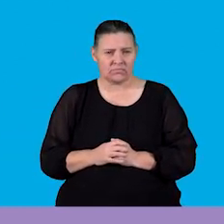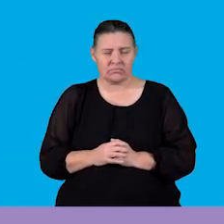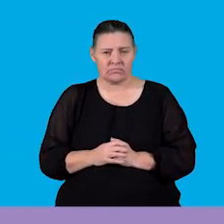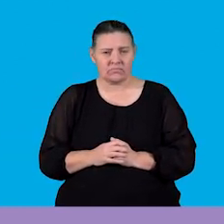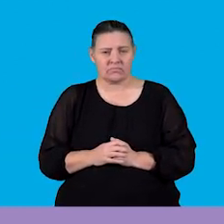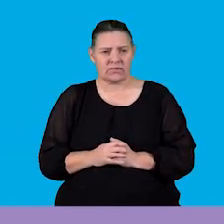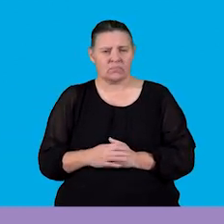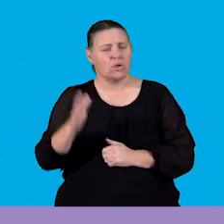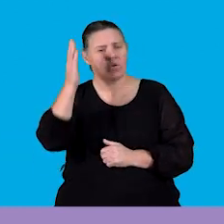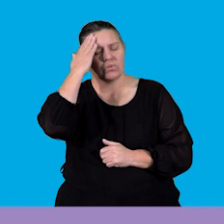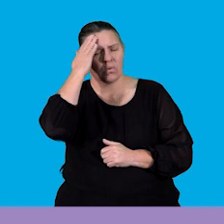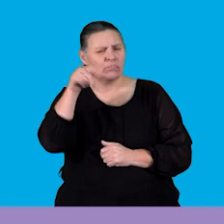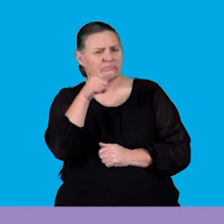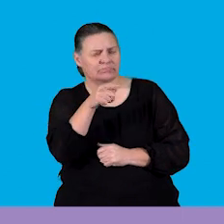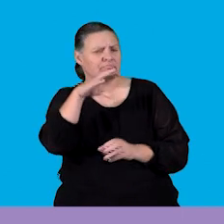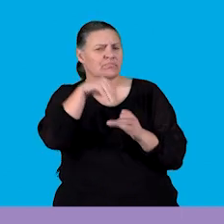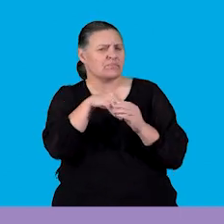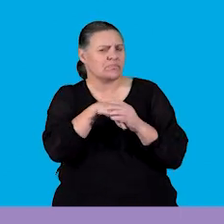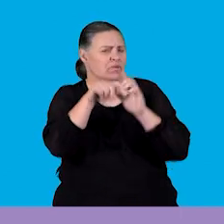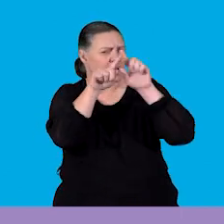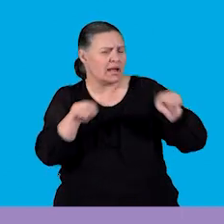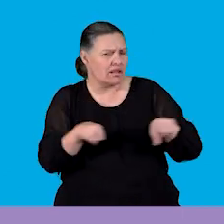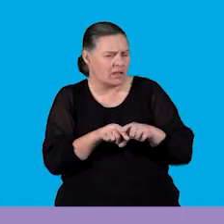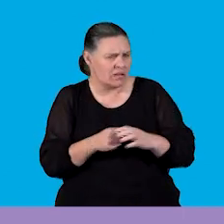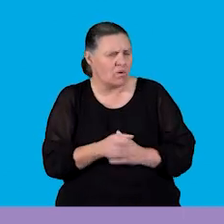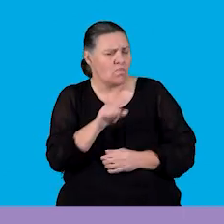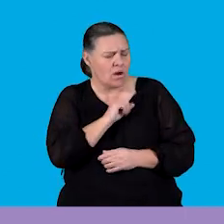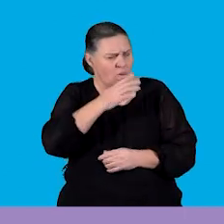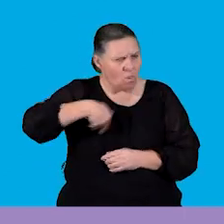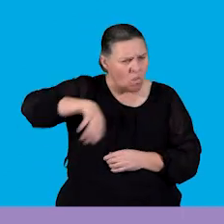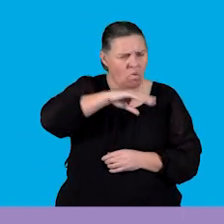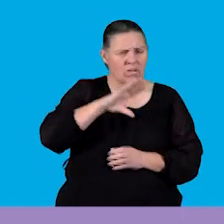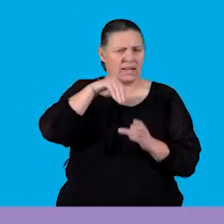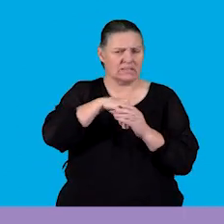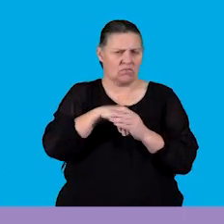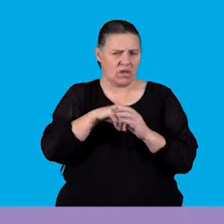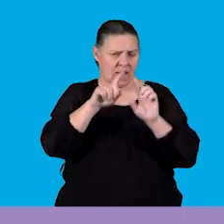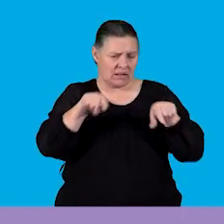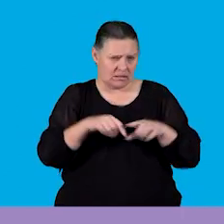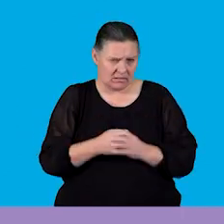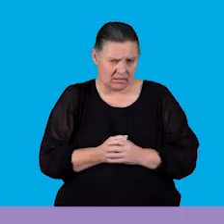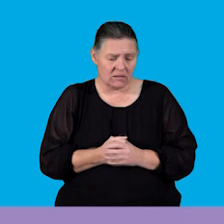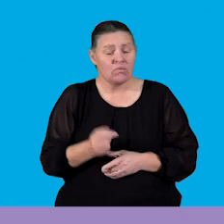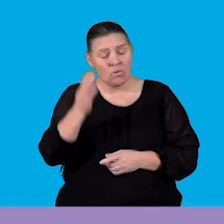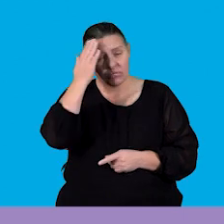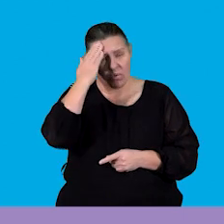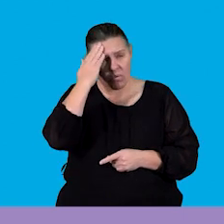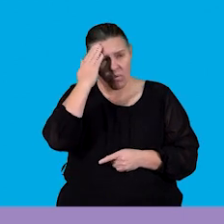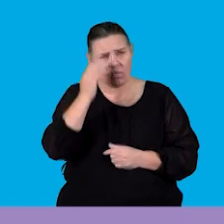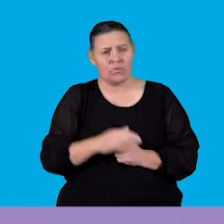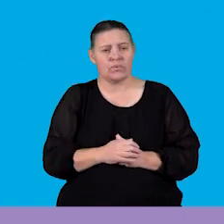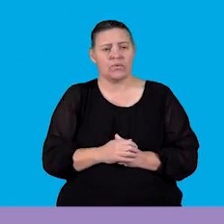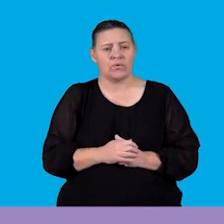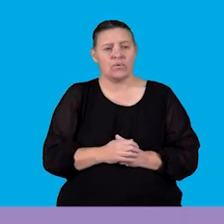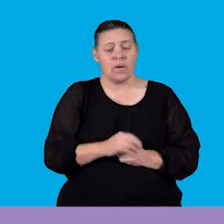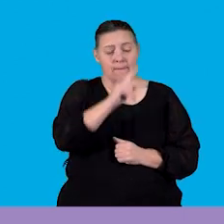degrees for angle R. Now what do we know about the interior angles of a triangle? Because all of these are interior angles of this triangle. We know